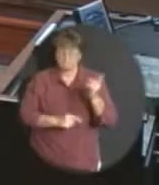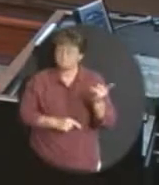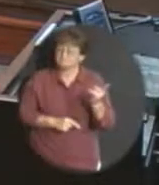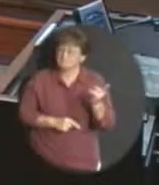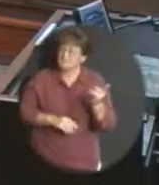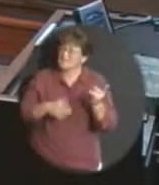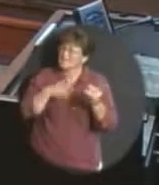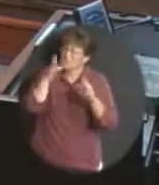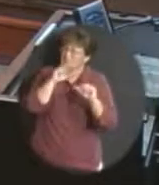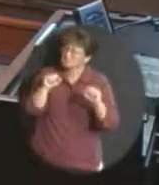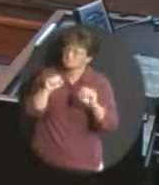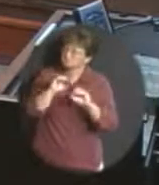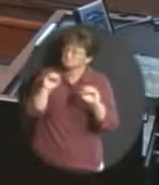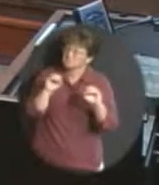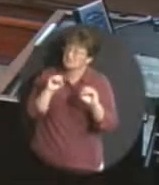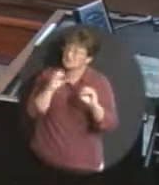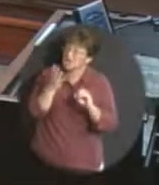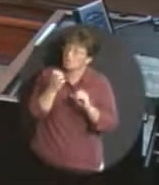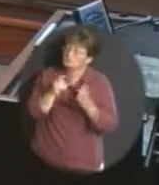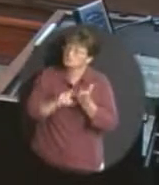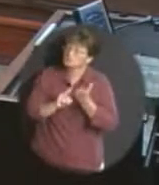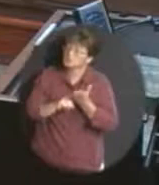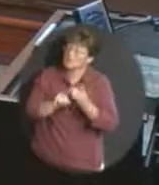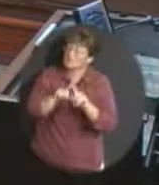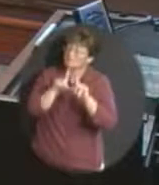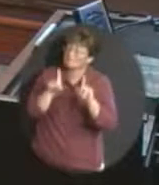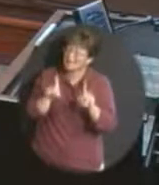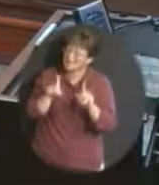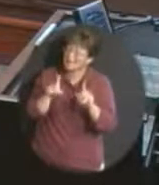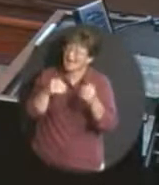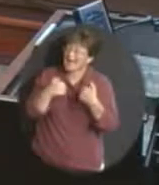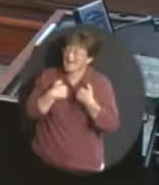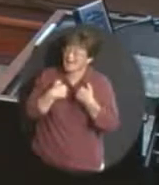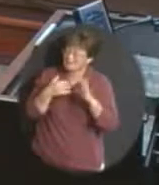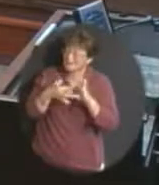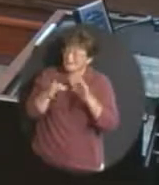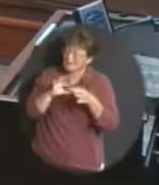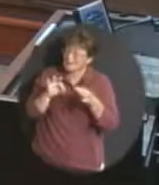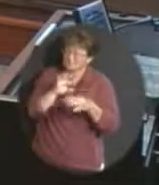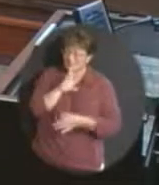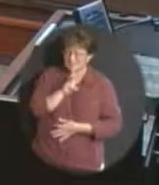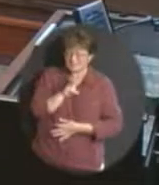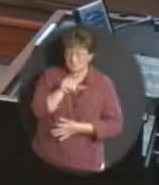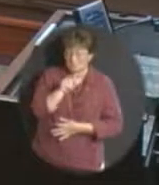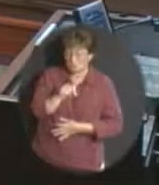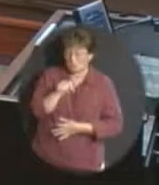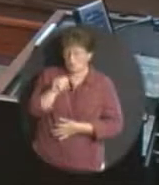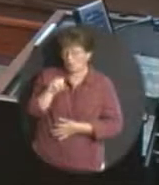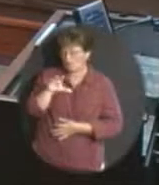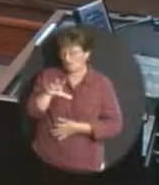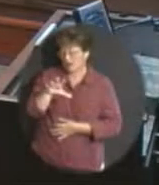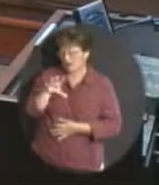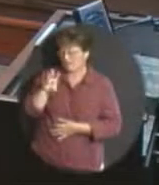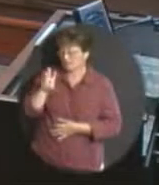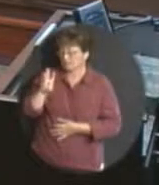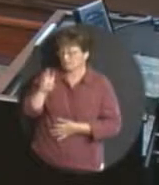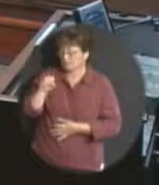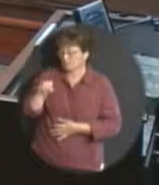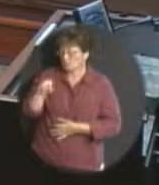Madam President, I don't have any that I want to pull for discussion, but I do have comments on 6.05 and 6.06 that I would like